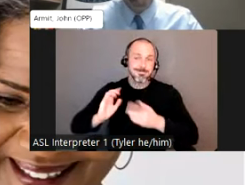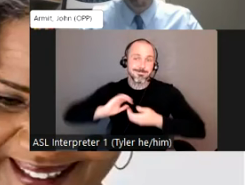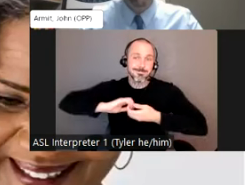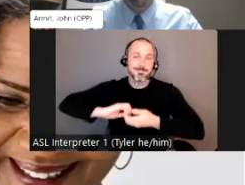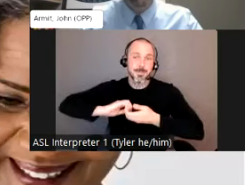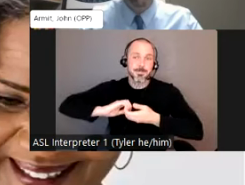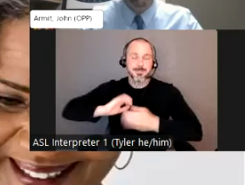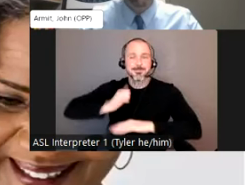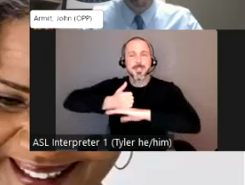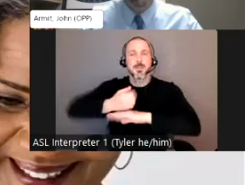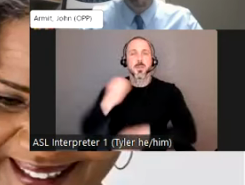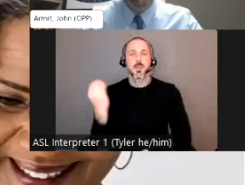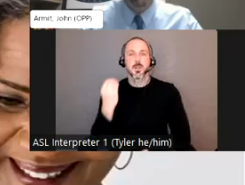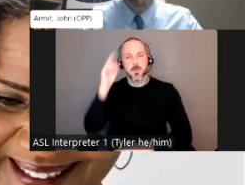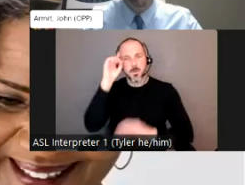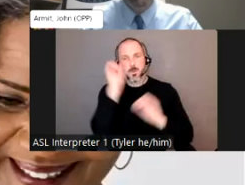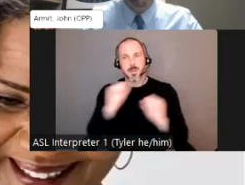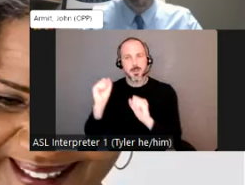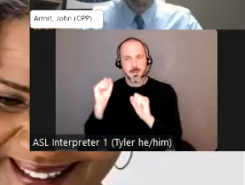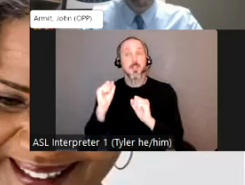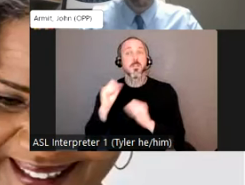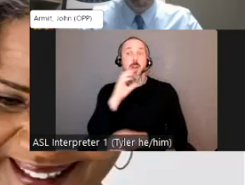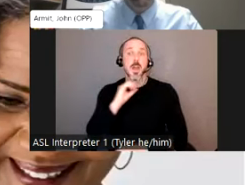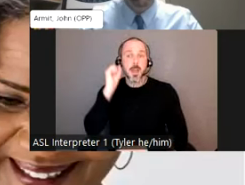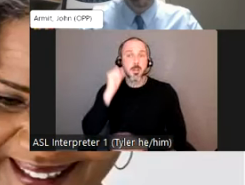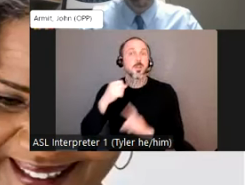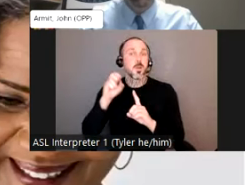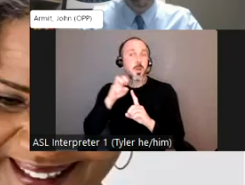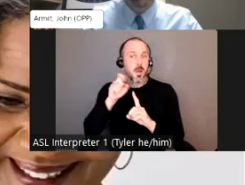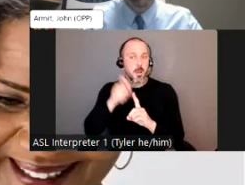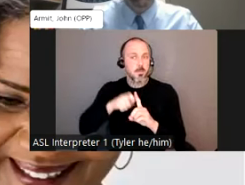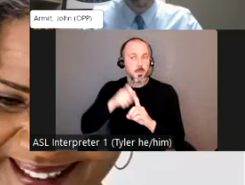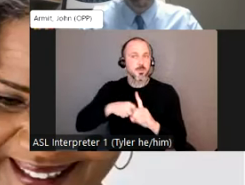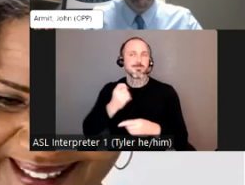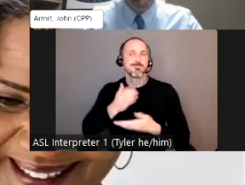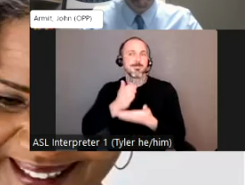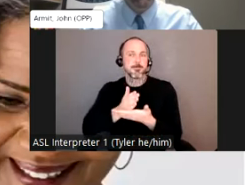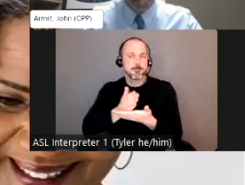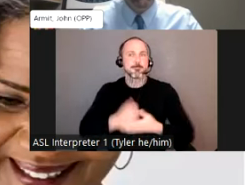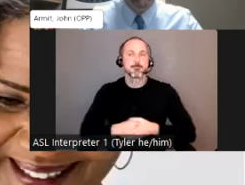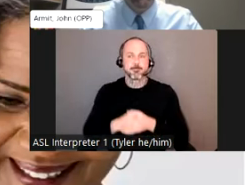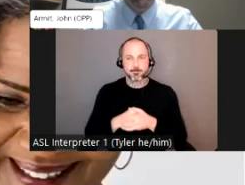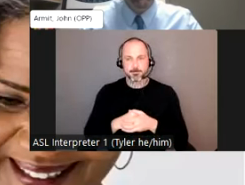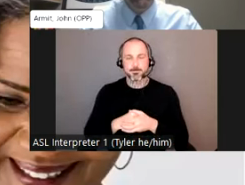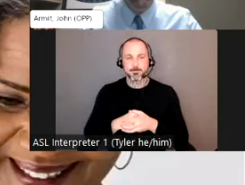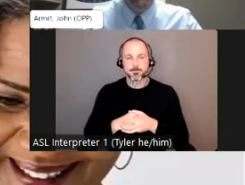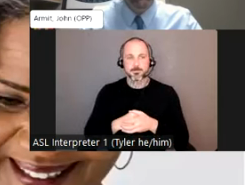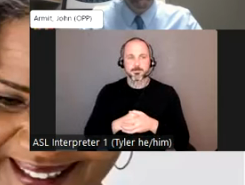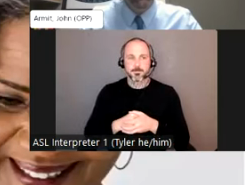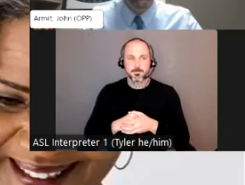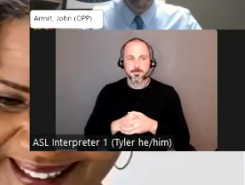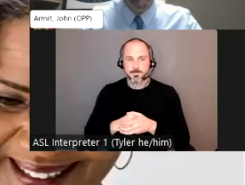elder abuse. And we've been doing that work since 2003. So over 20 years, we've been working in our communities across